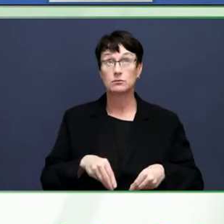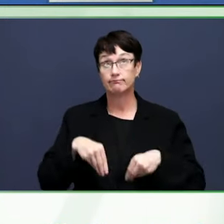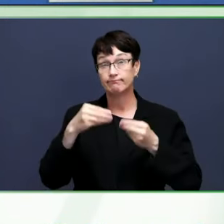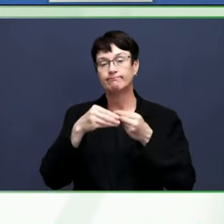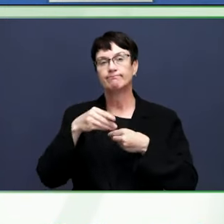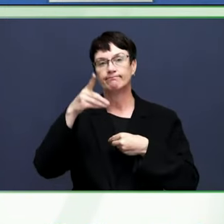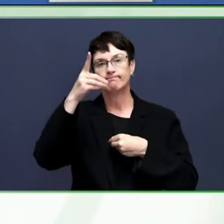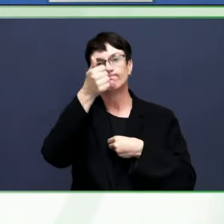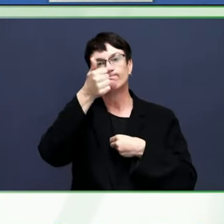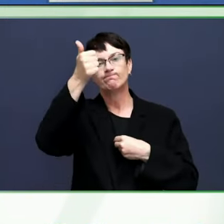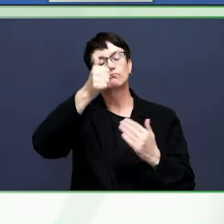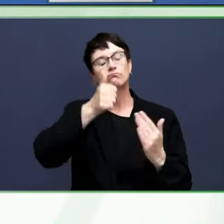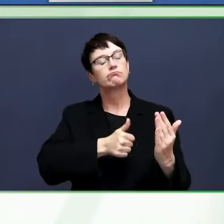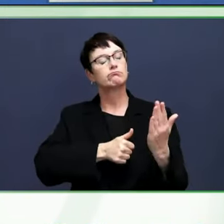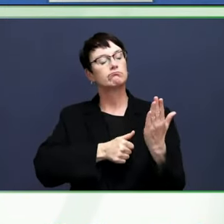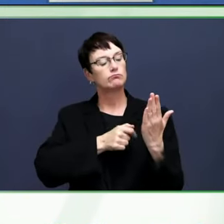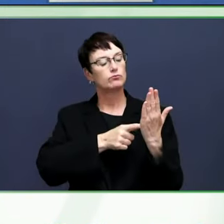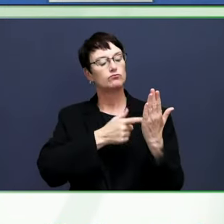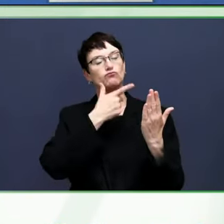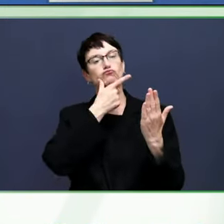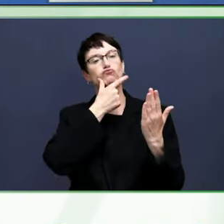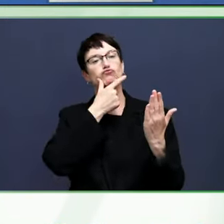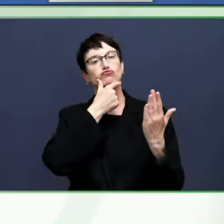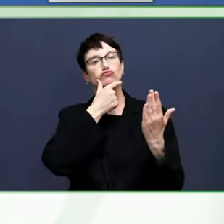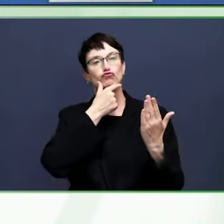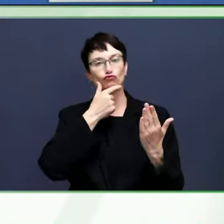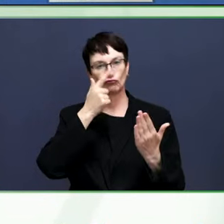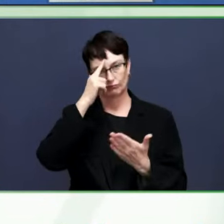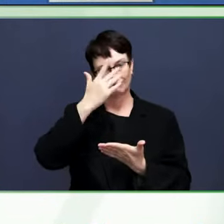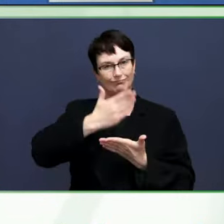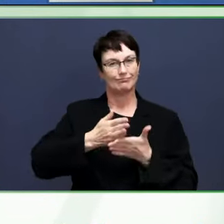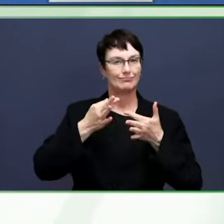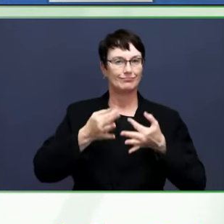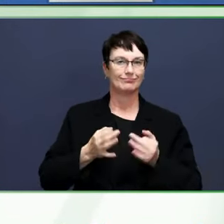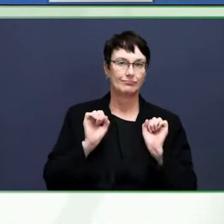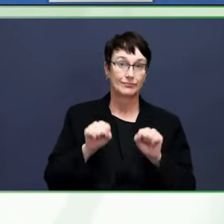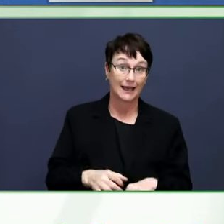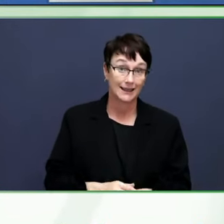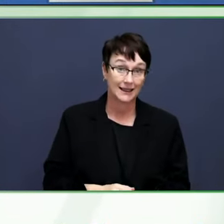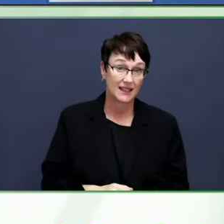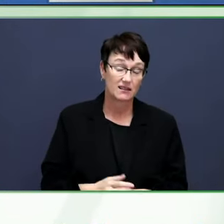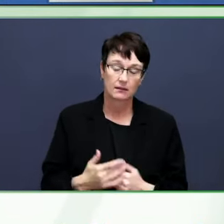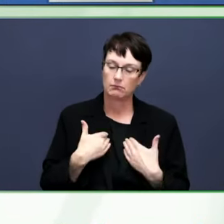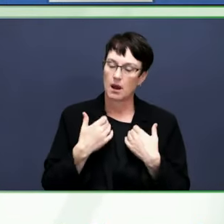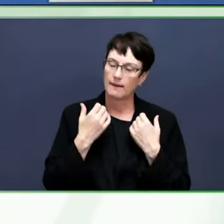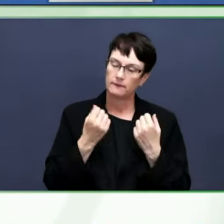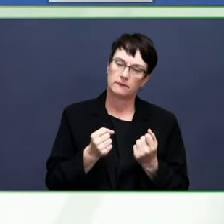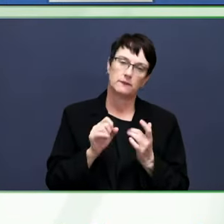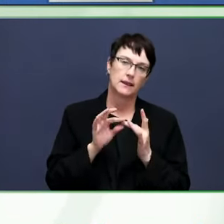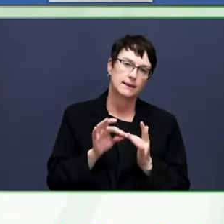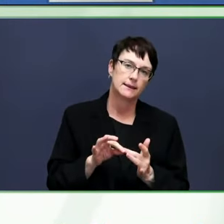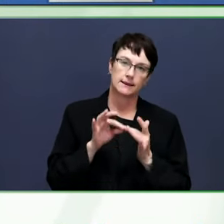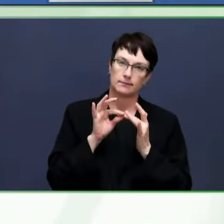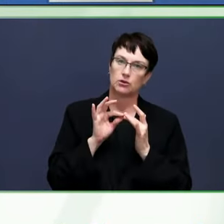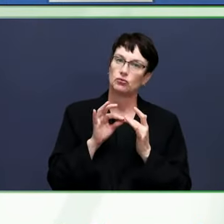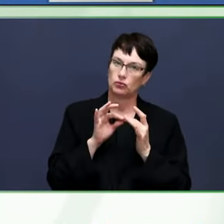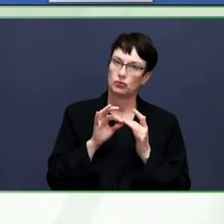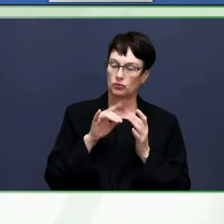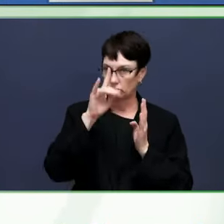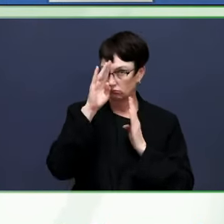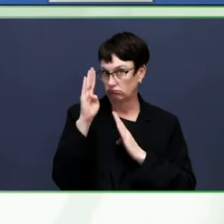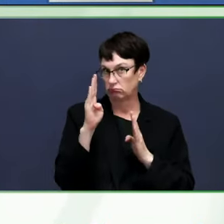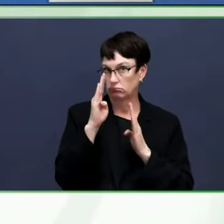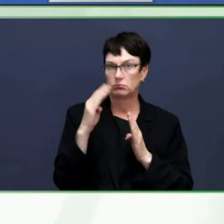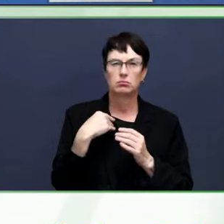As I said earlier, we have specialist provision working in schools, and there we have done some amendments to support the